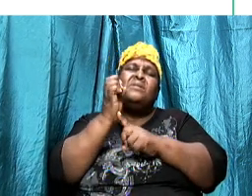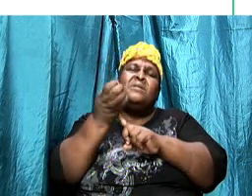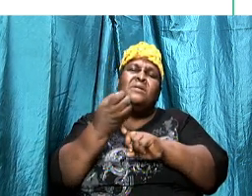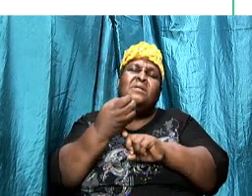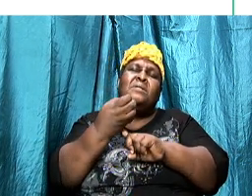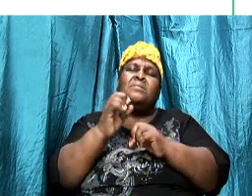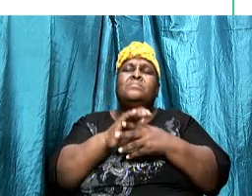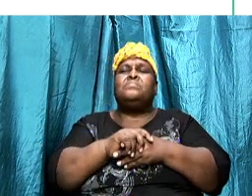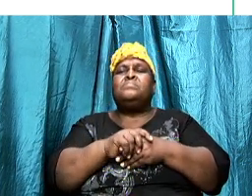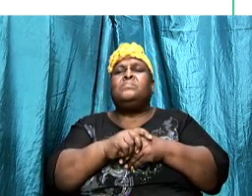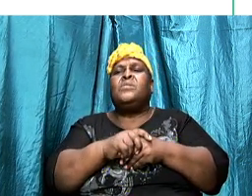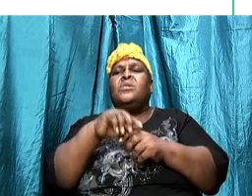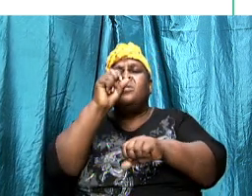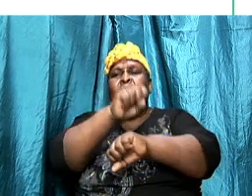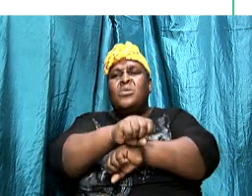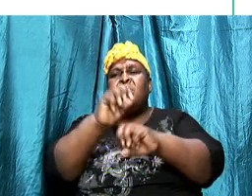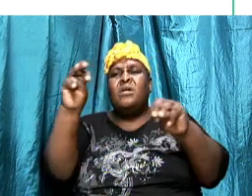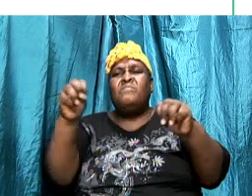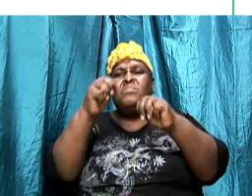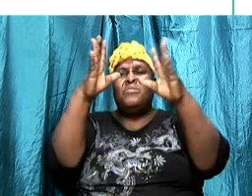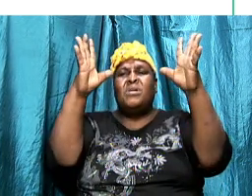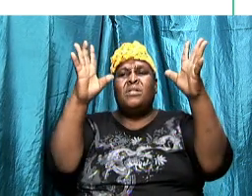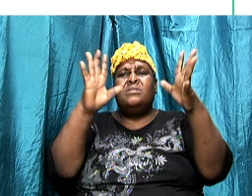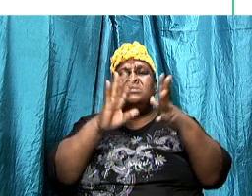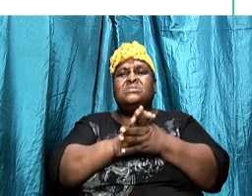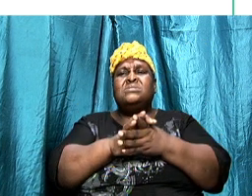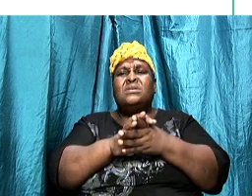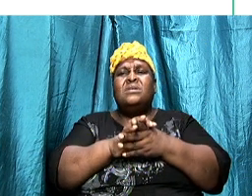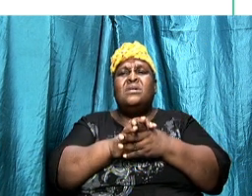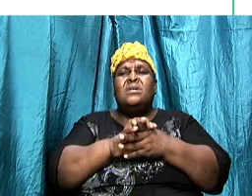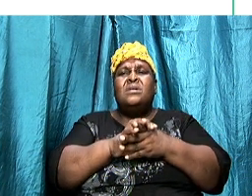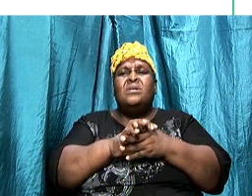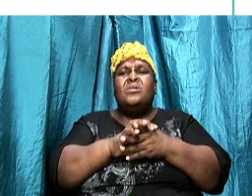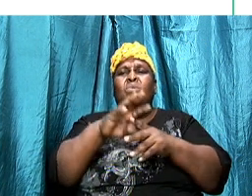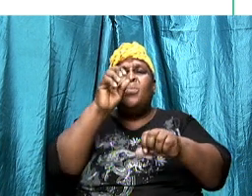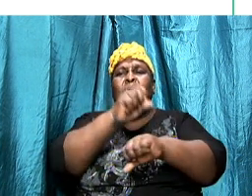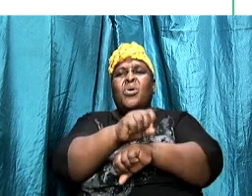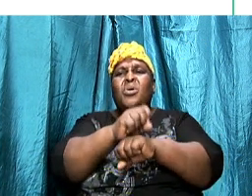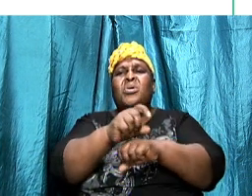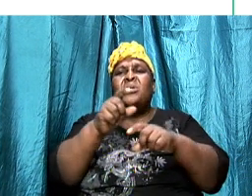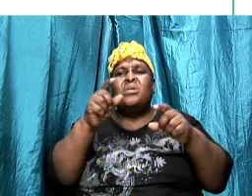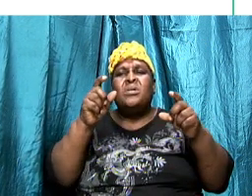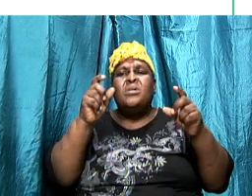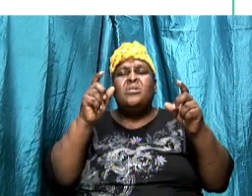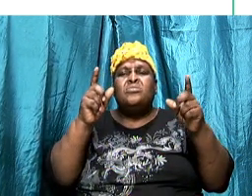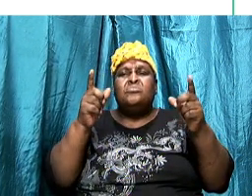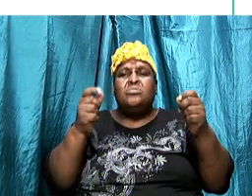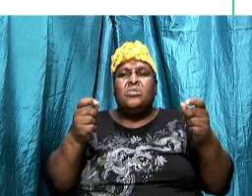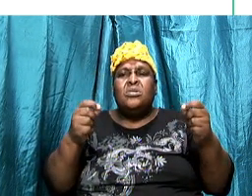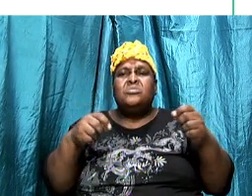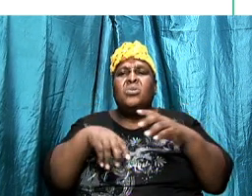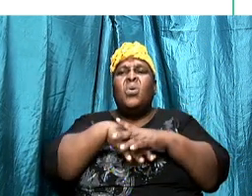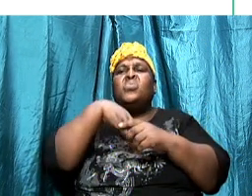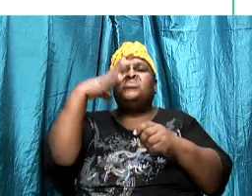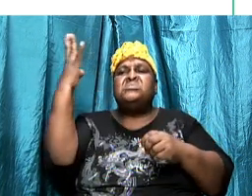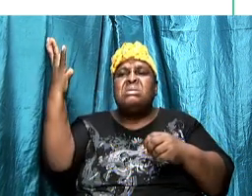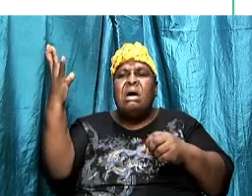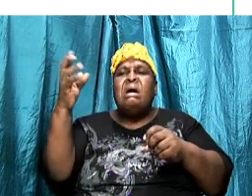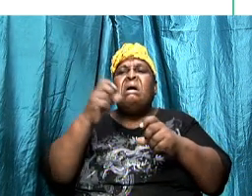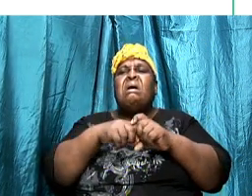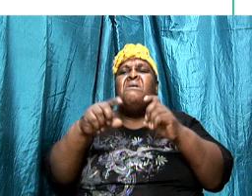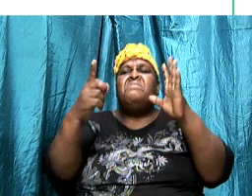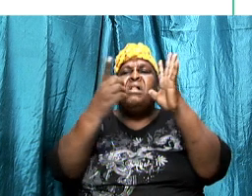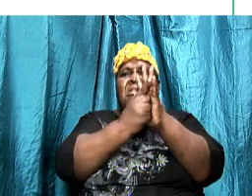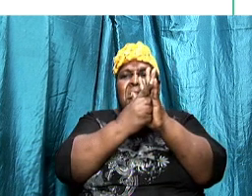it. Working of miracles. Now, what is a miracle? A miracle is anything that goes against the natural law. So